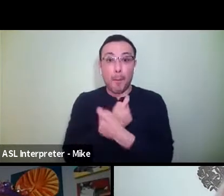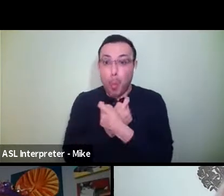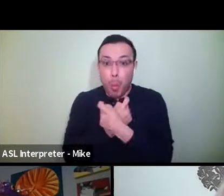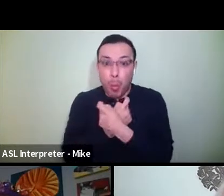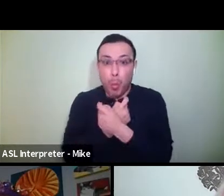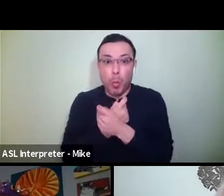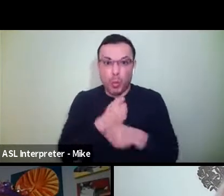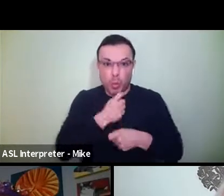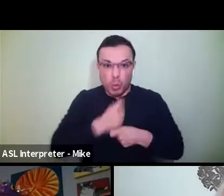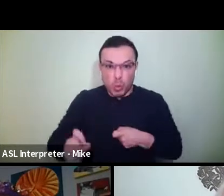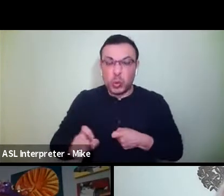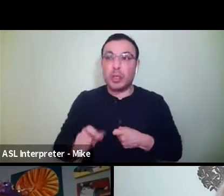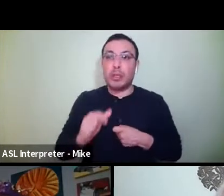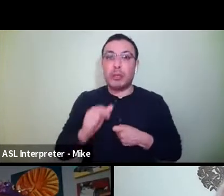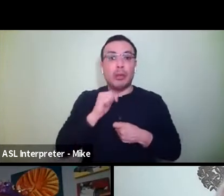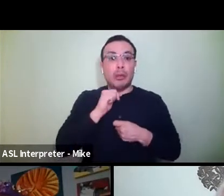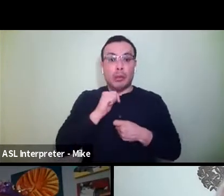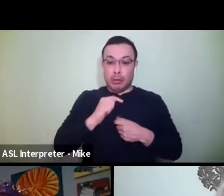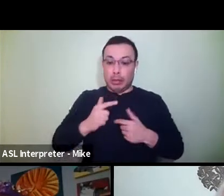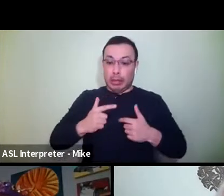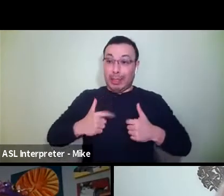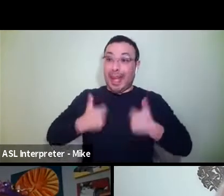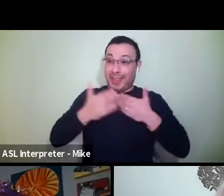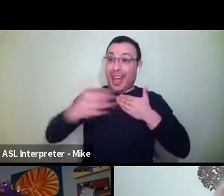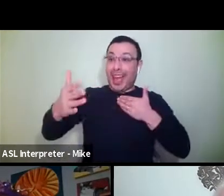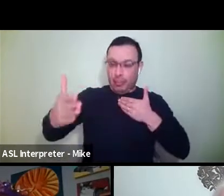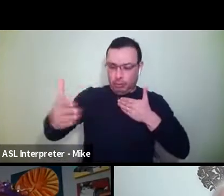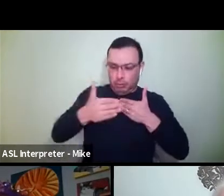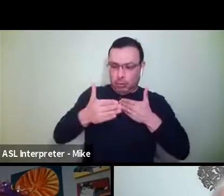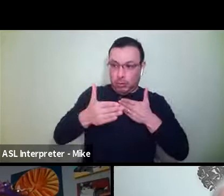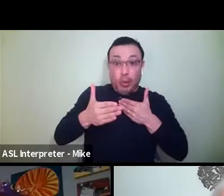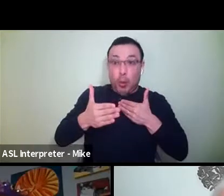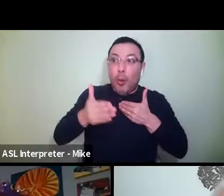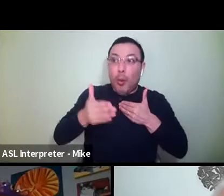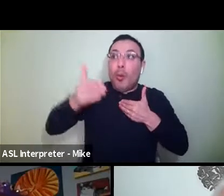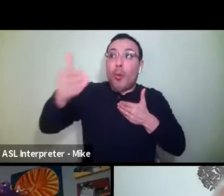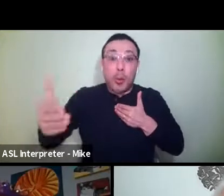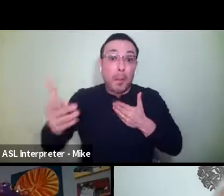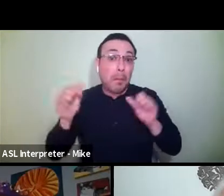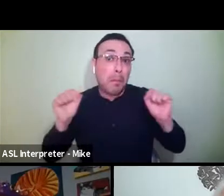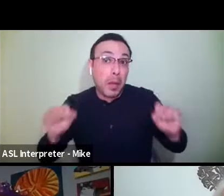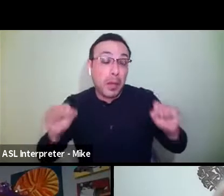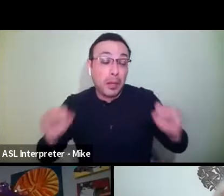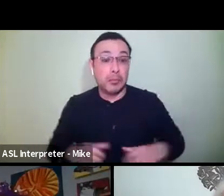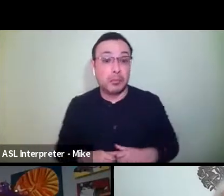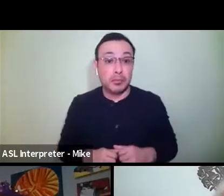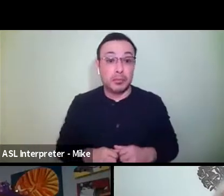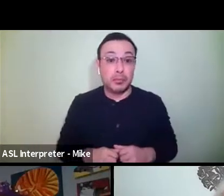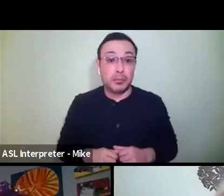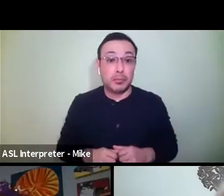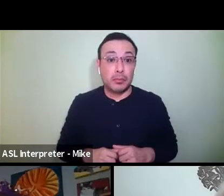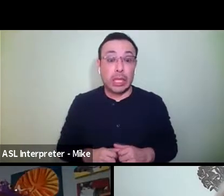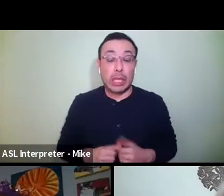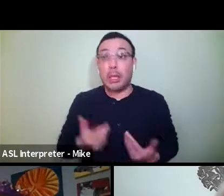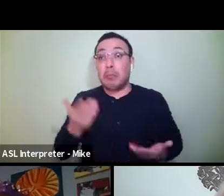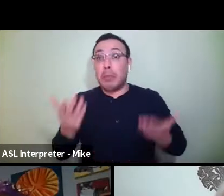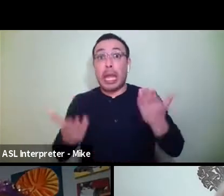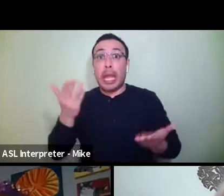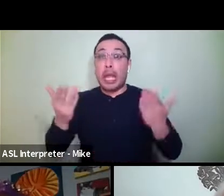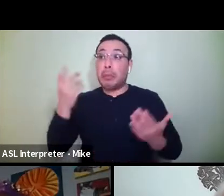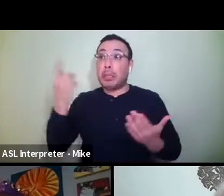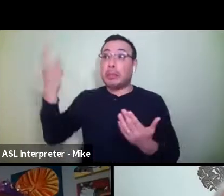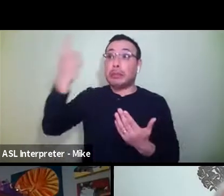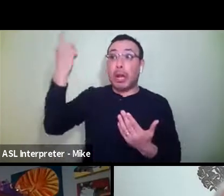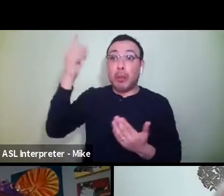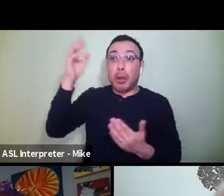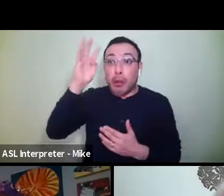have someone in an insurance company who will have the brilliant idea that maybe someone needs more than one wheelchair at a time. So you